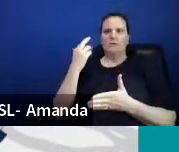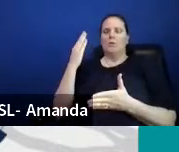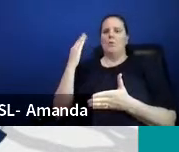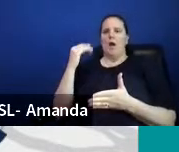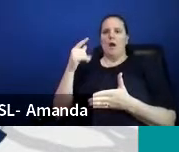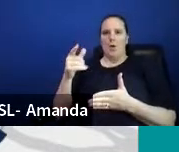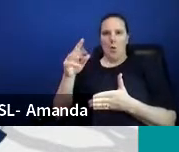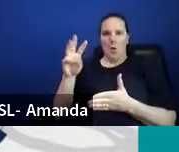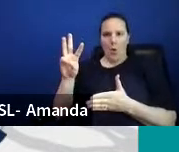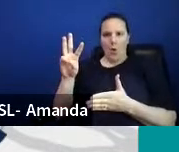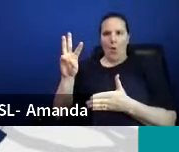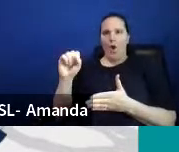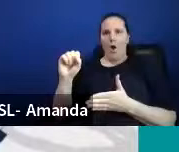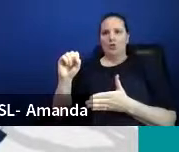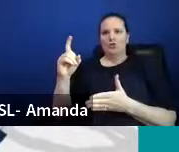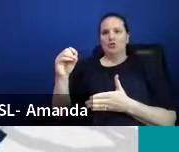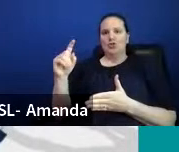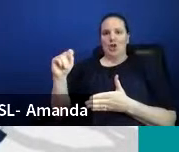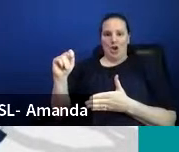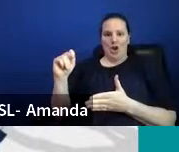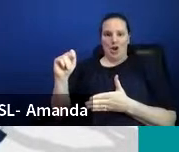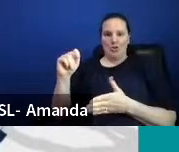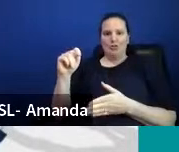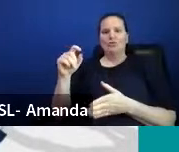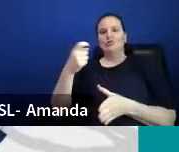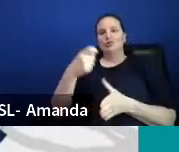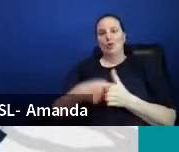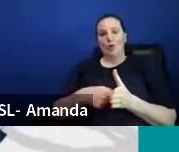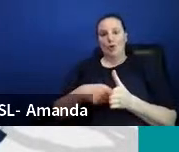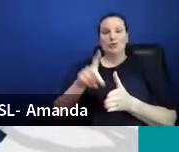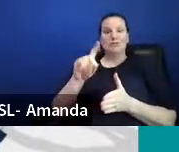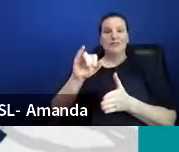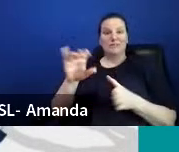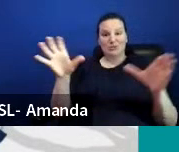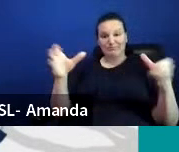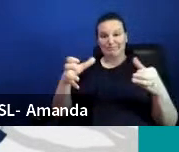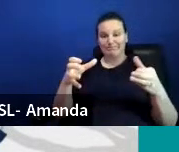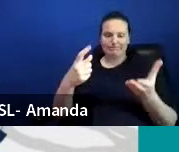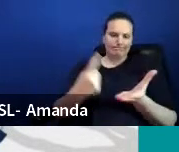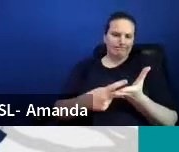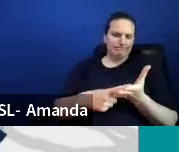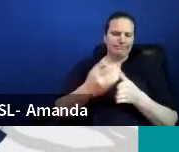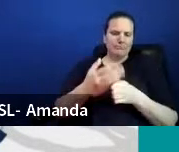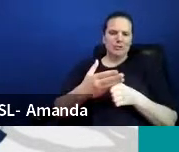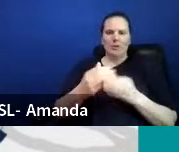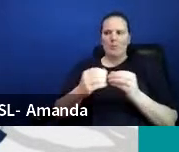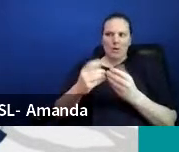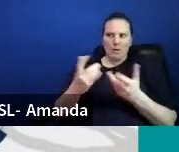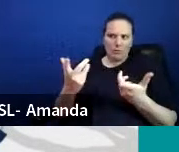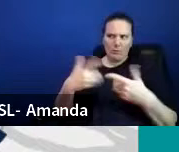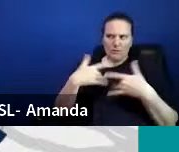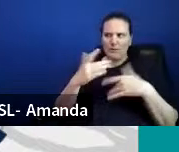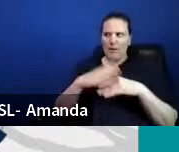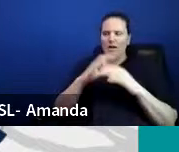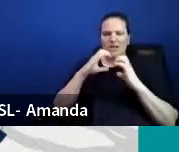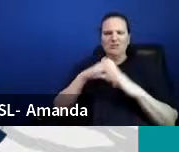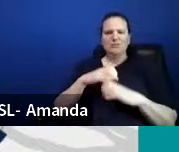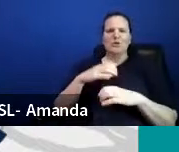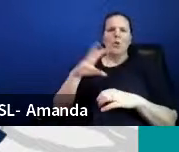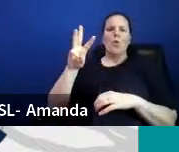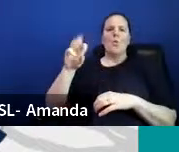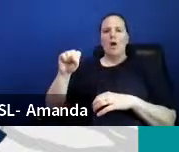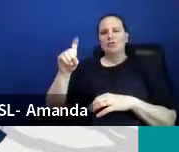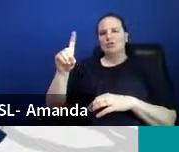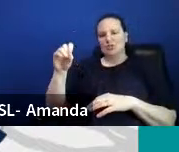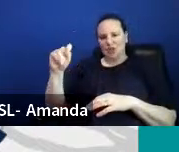the WashDOT toll division come to this meeting to share more about what it's like to be a customer on a WashDOT tolled